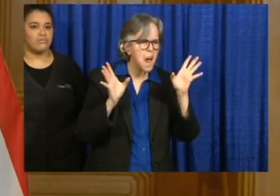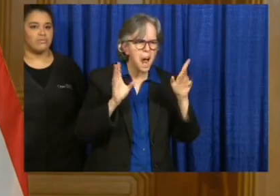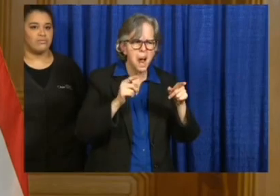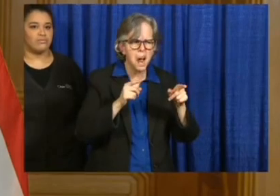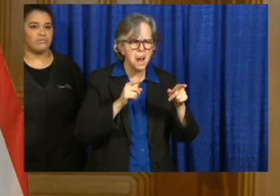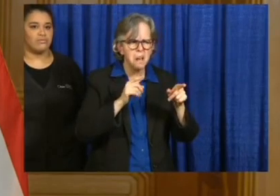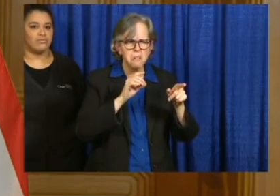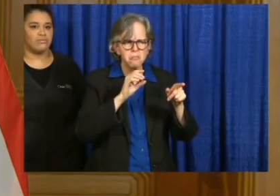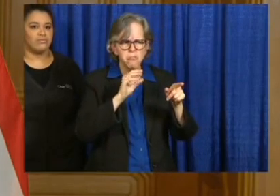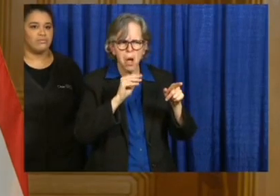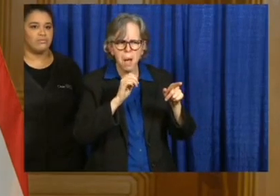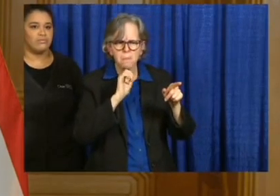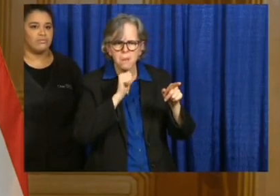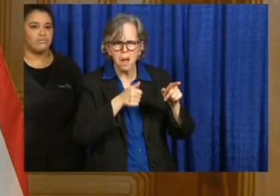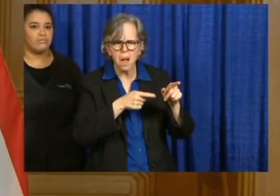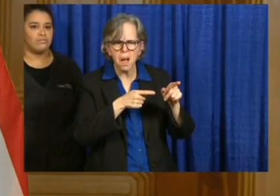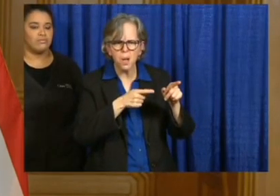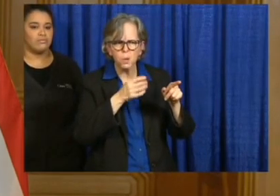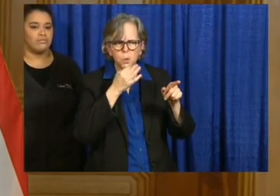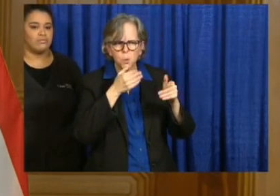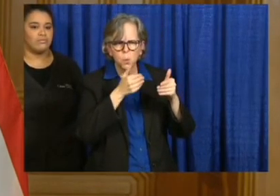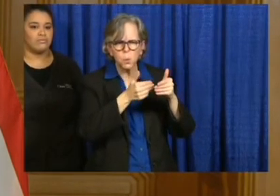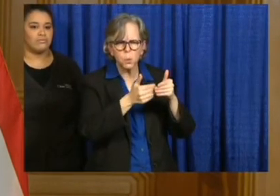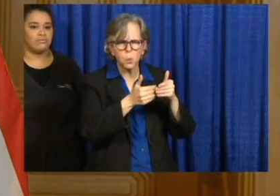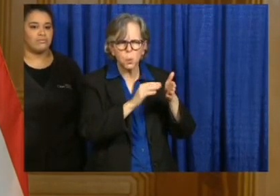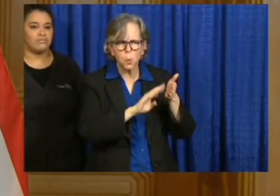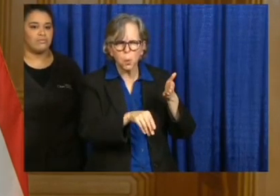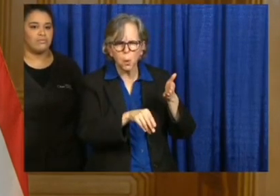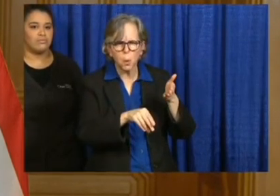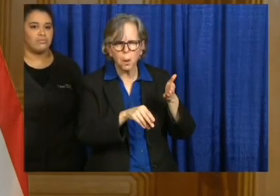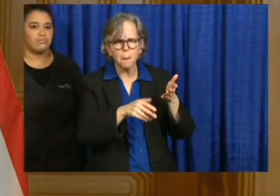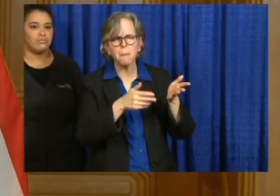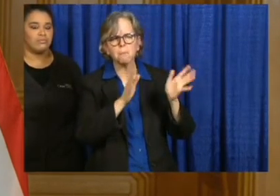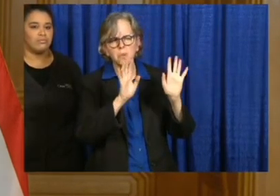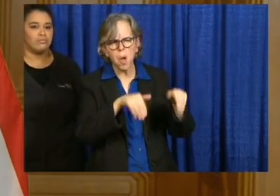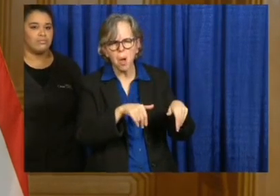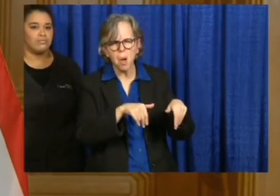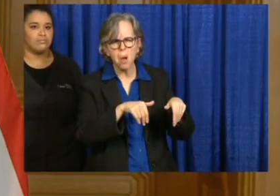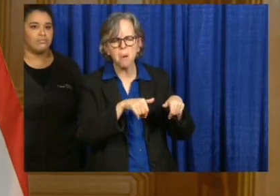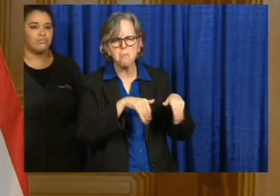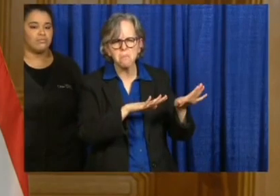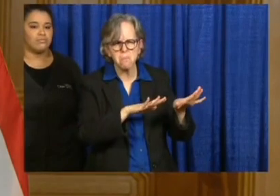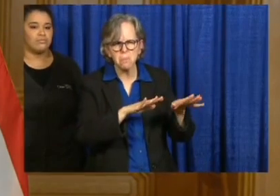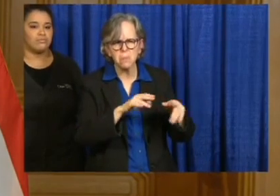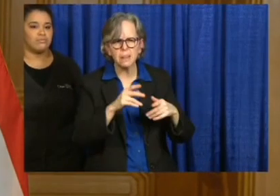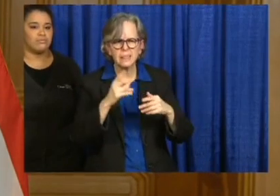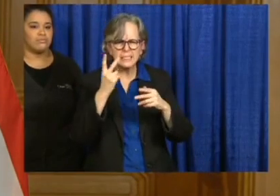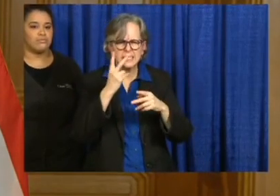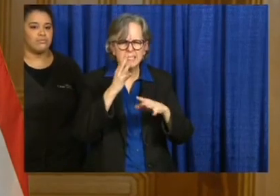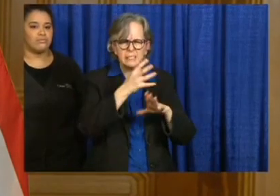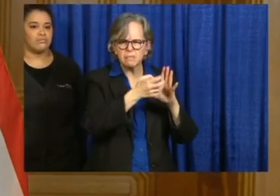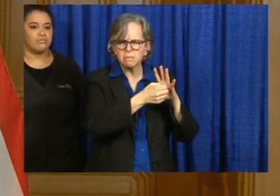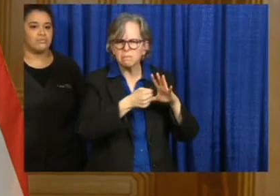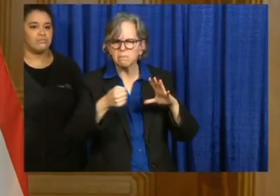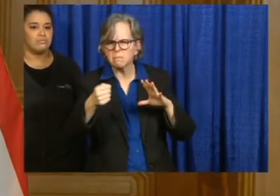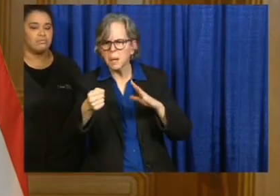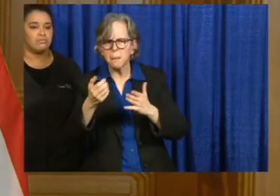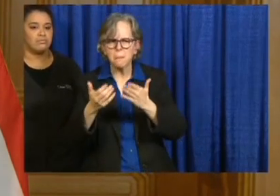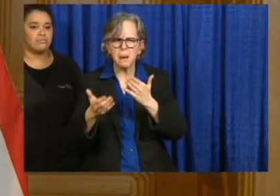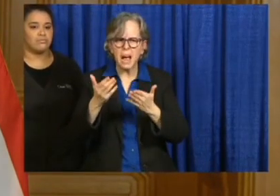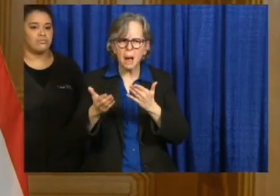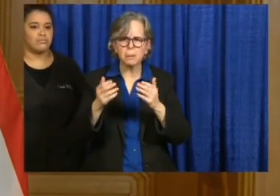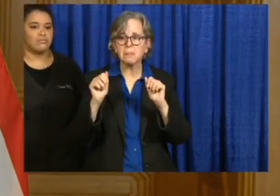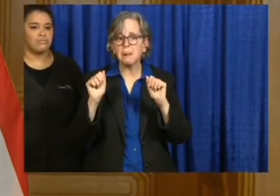who are coming close to the end of their sentence, who, it may be much better for them to be